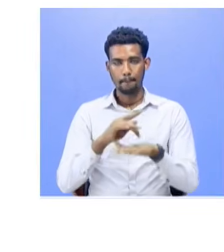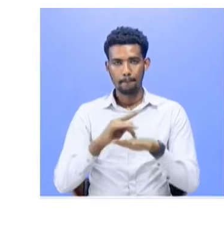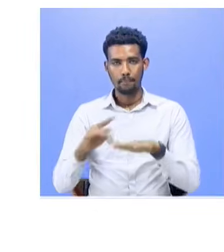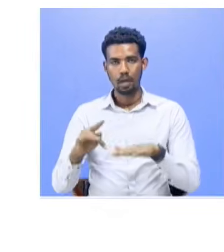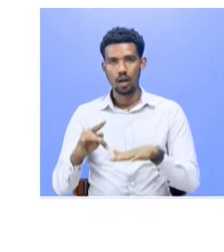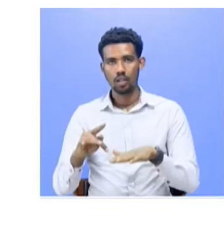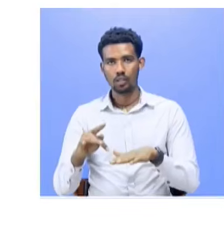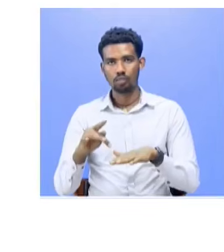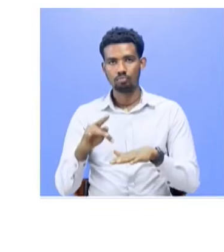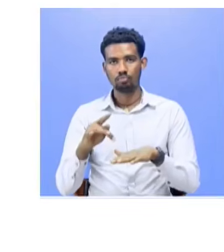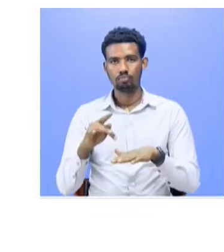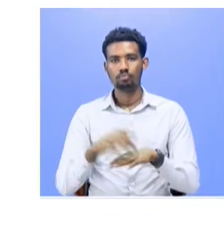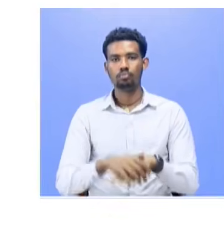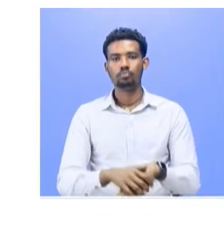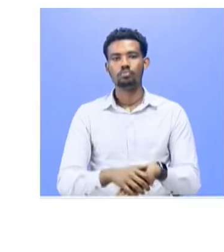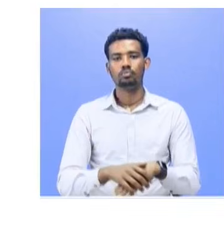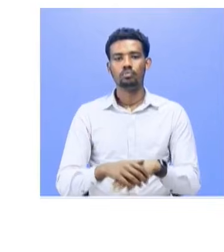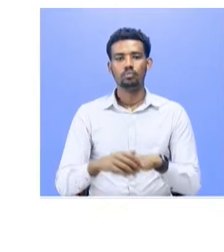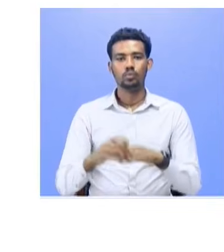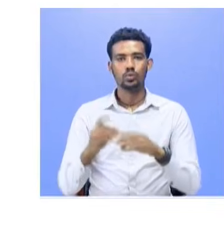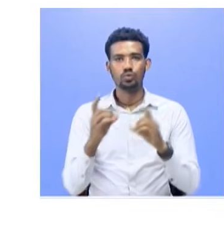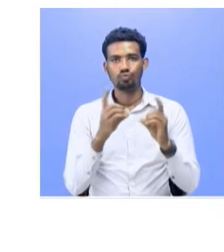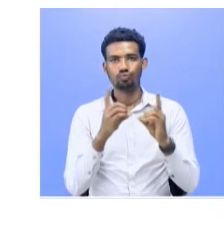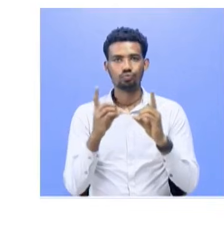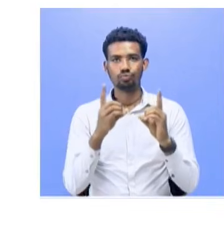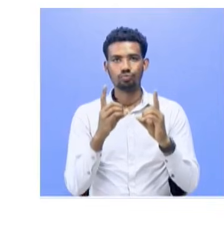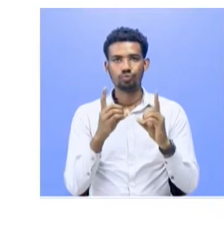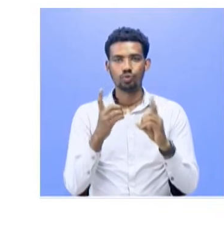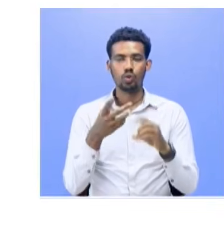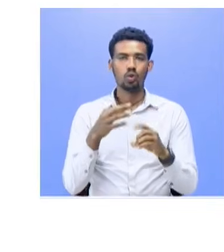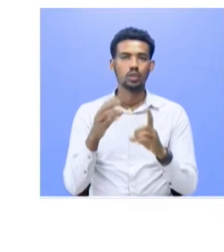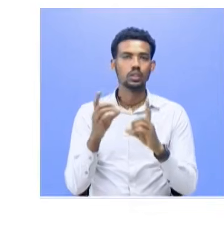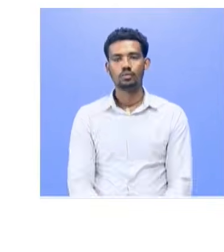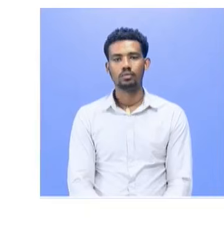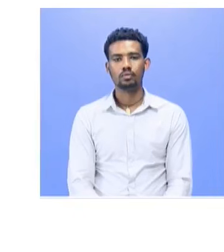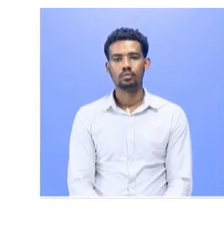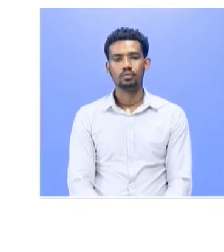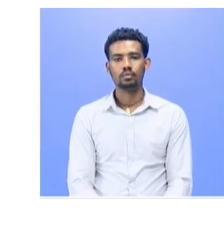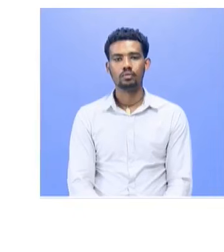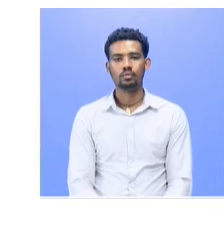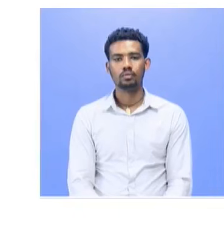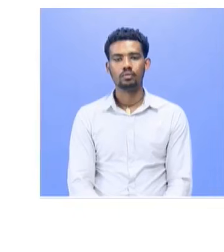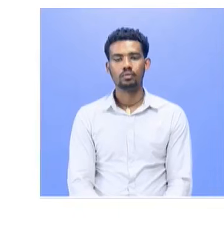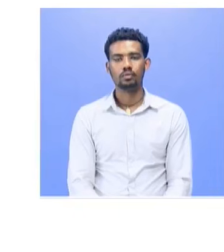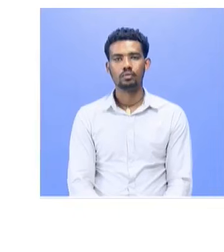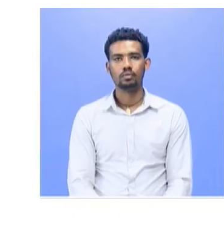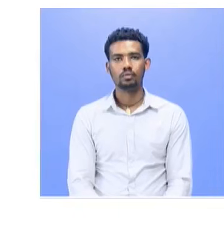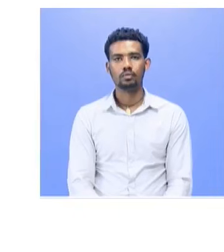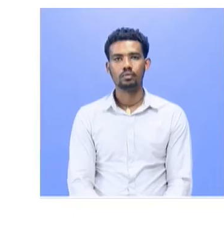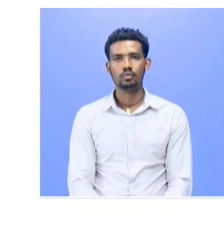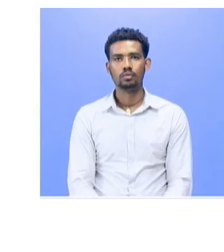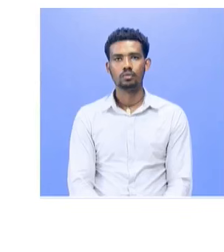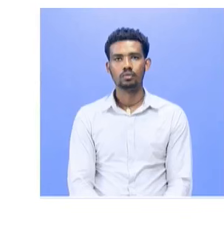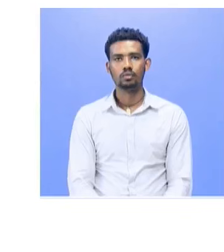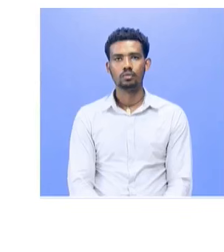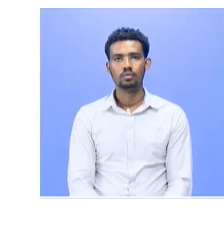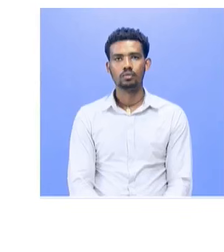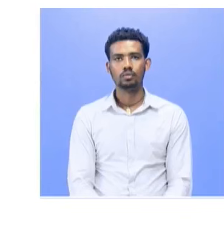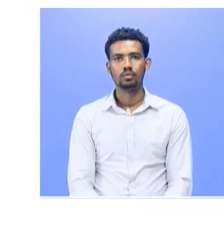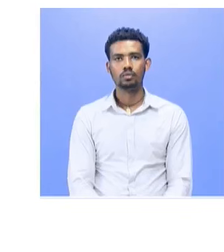blank, here is do or does not